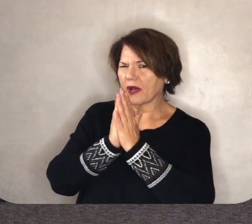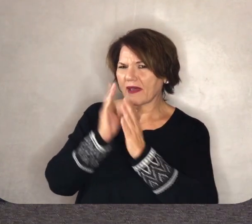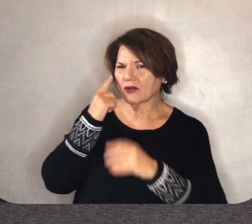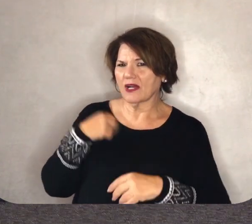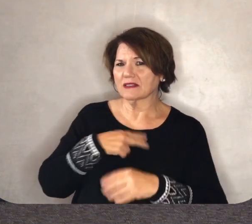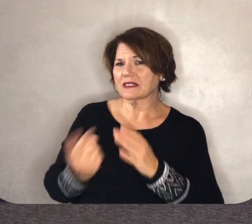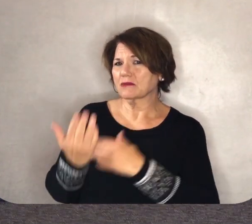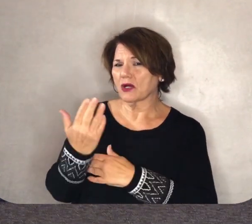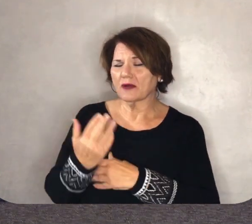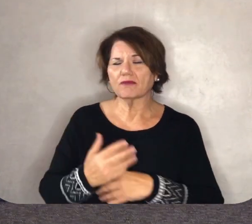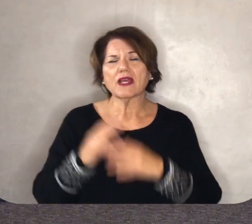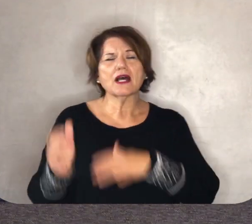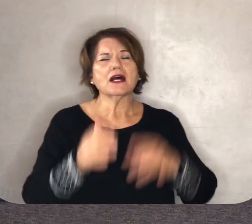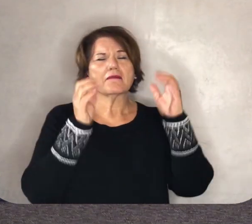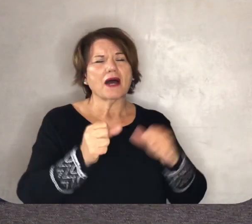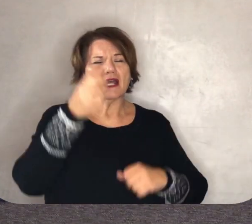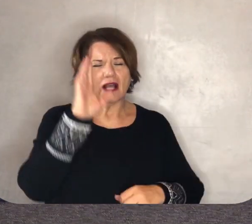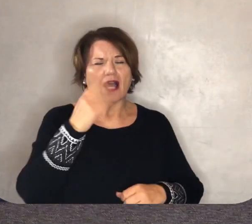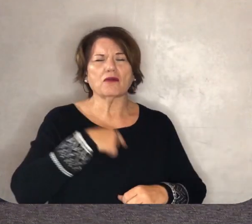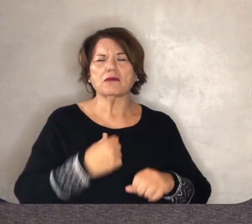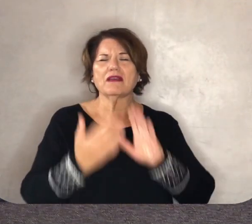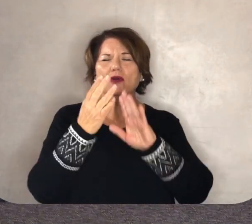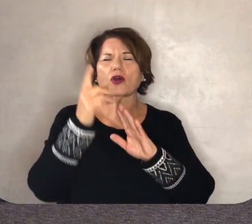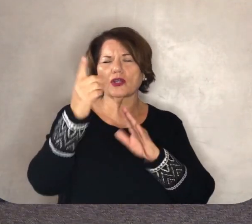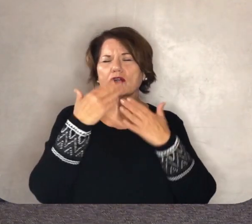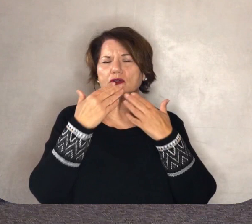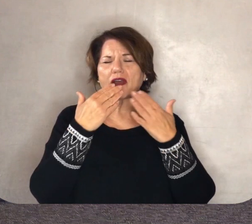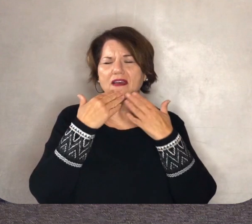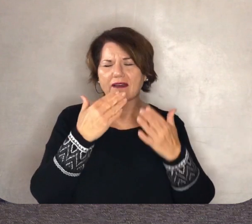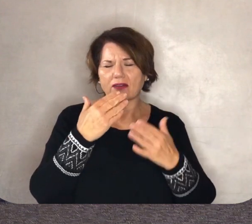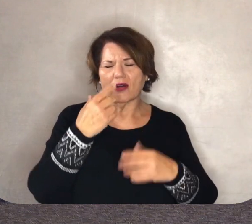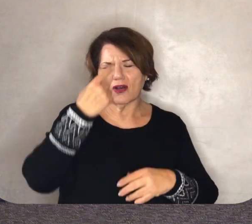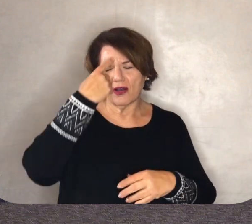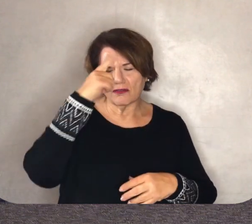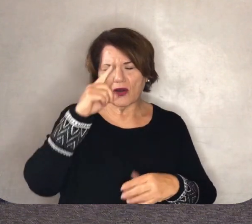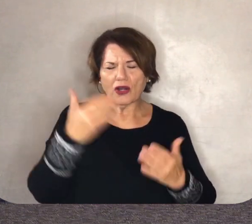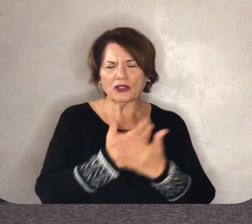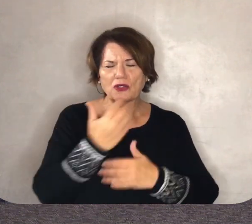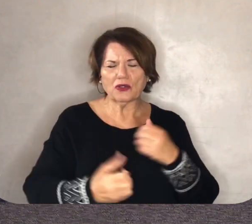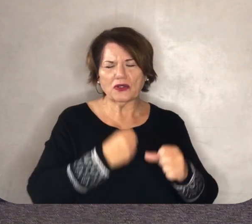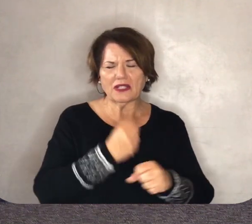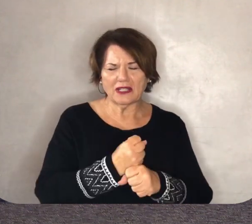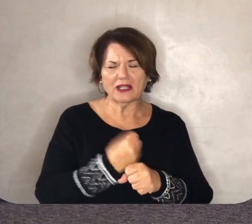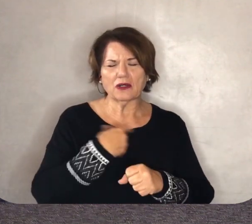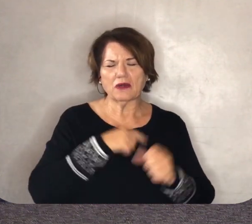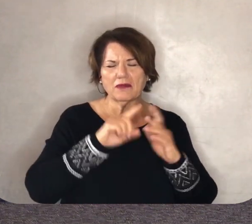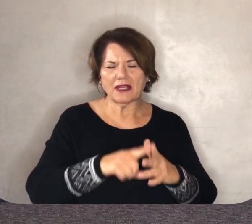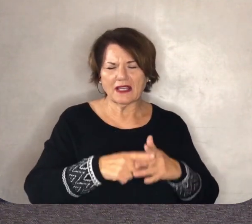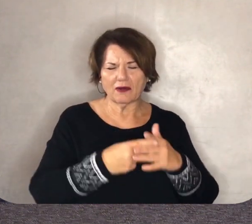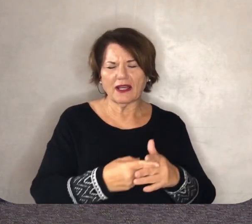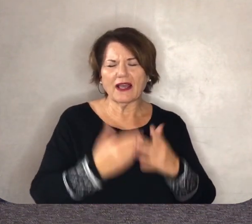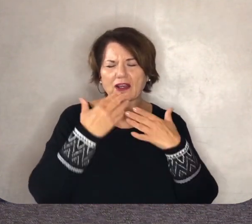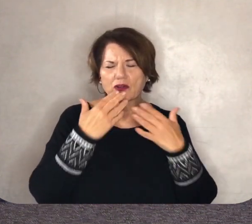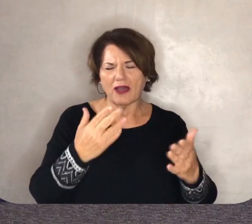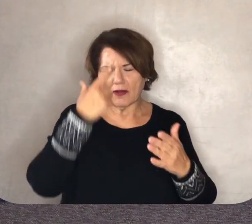morning. Almighty God, we come before you today grateful for this new year that we enter into. Lord, grateful for